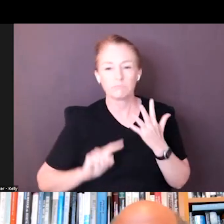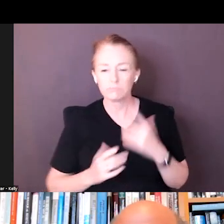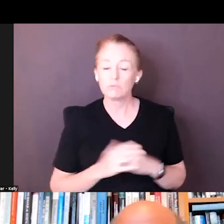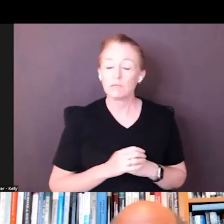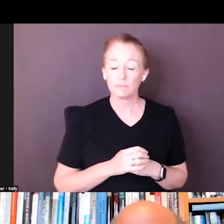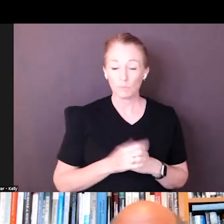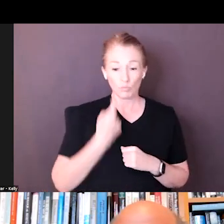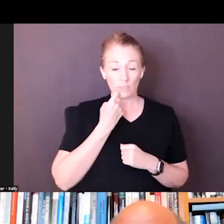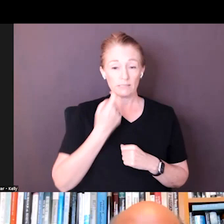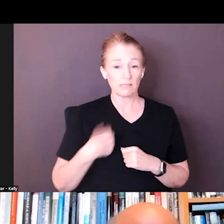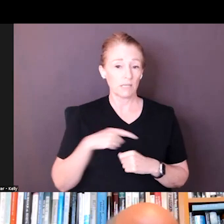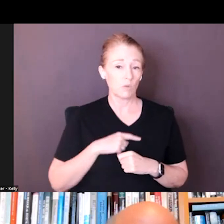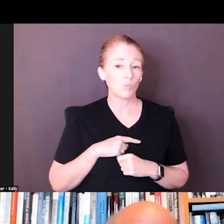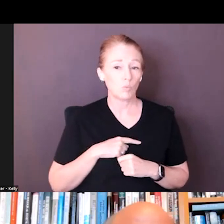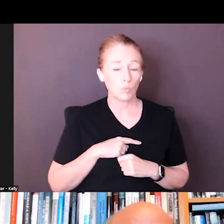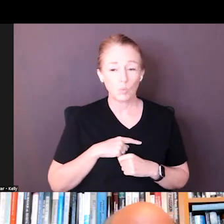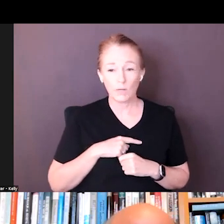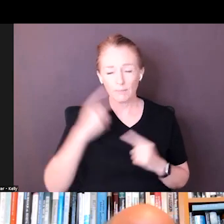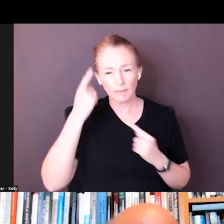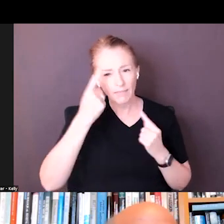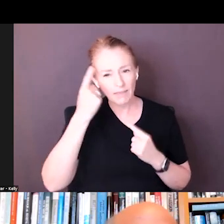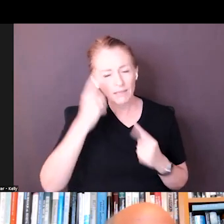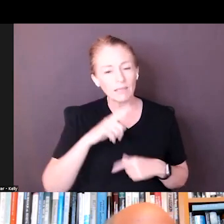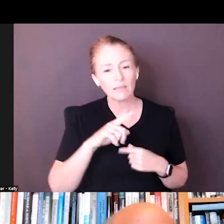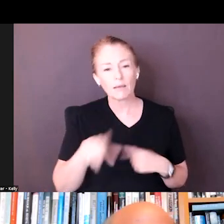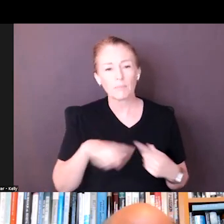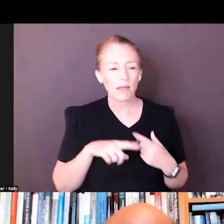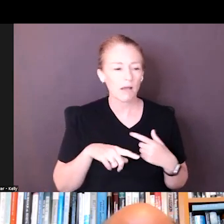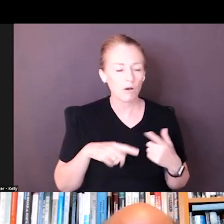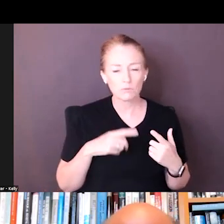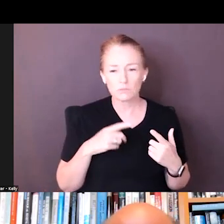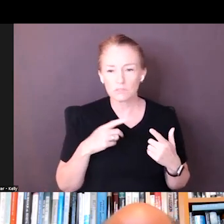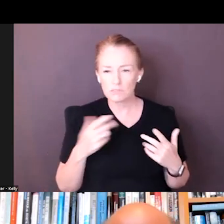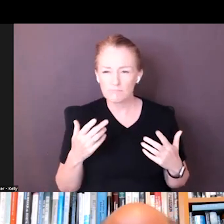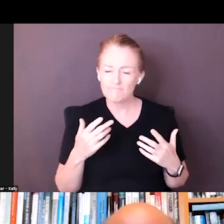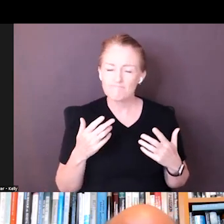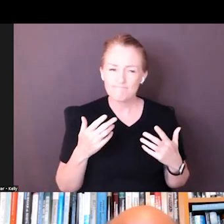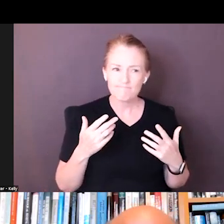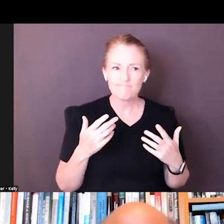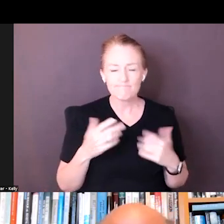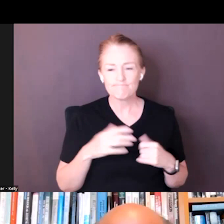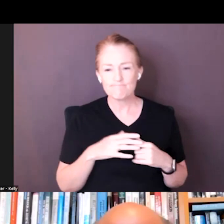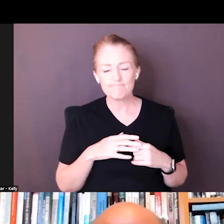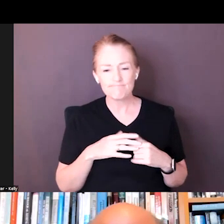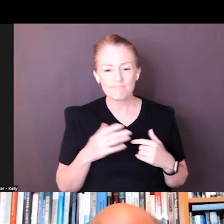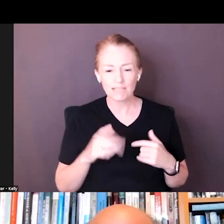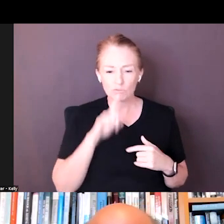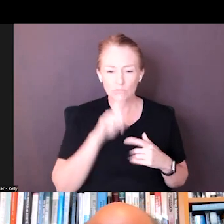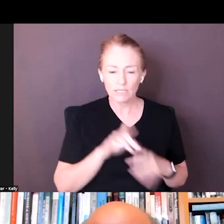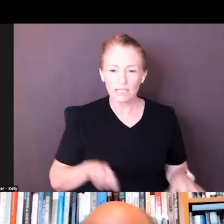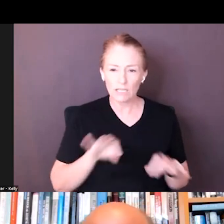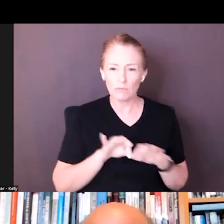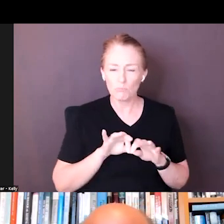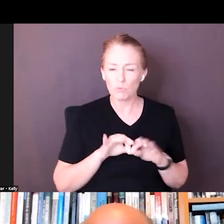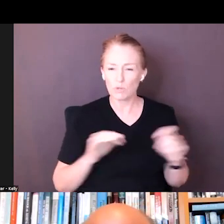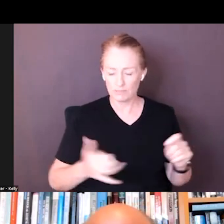studying or theorizing along the lines of it's really key to, in one way or another, feel at home